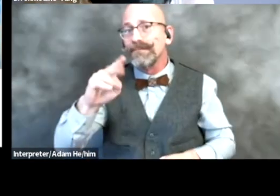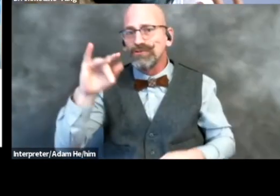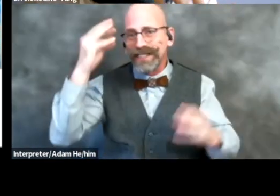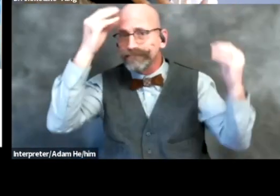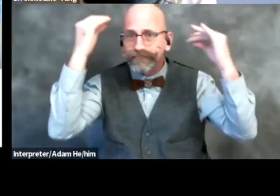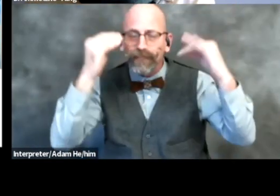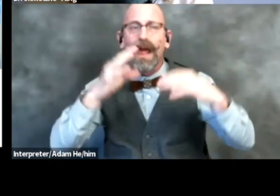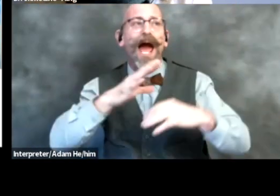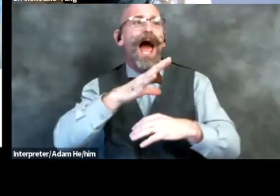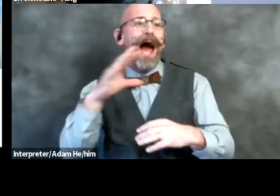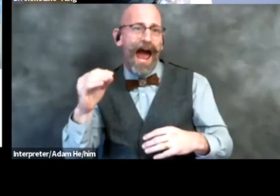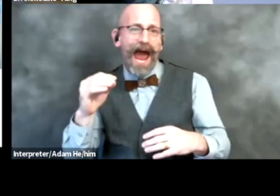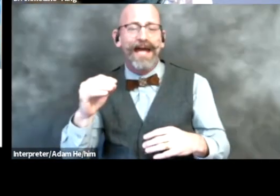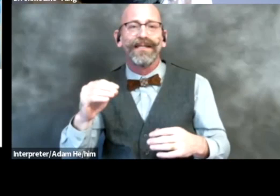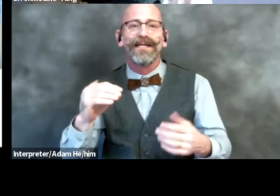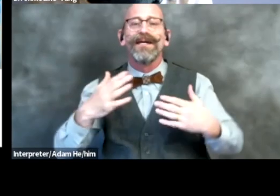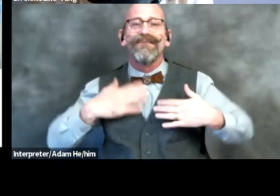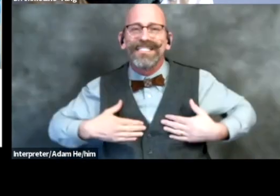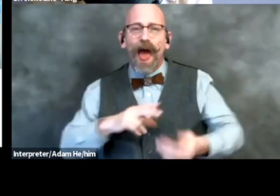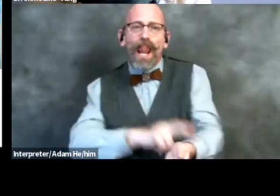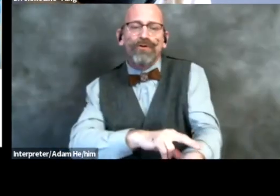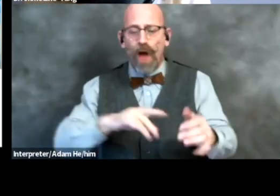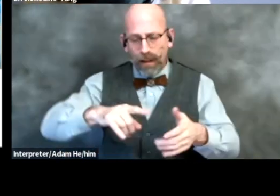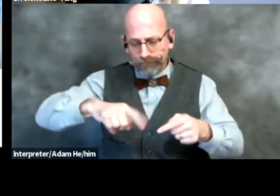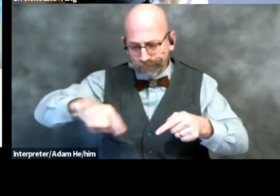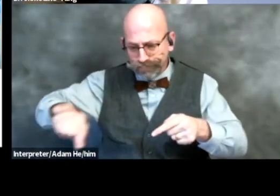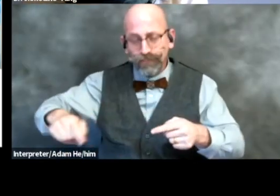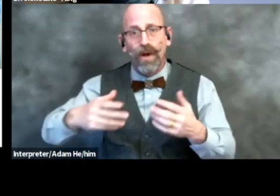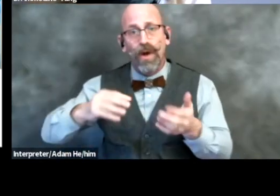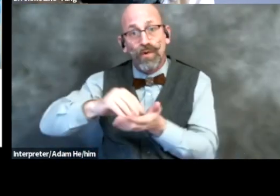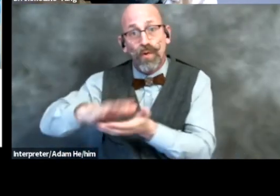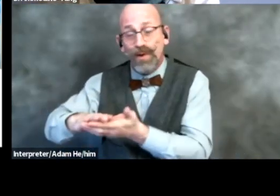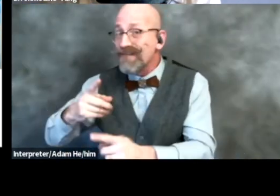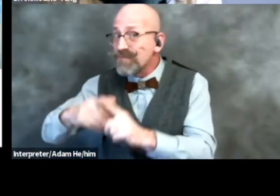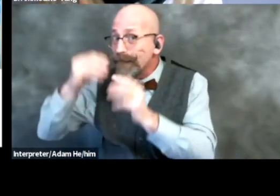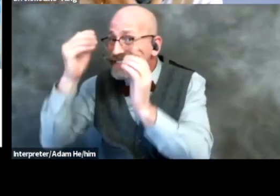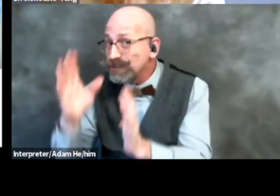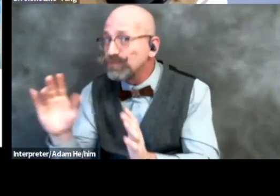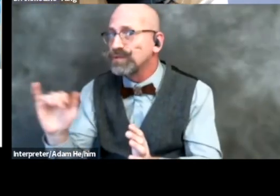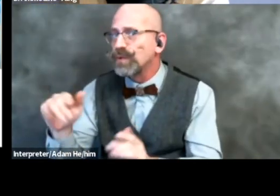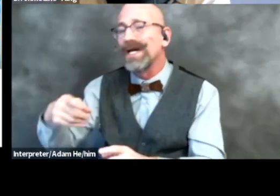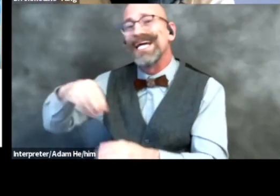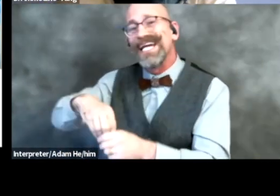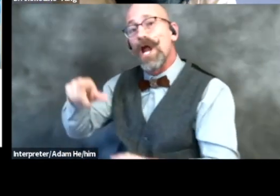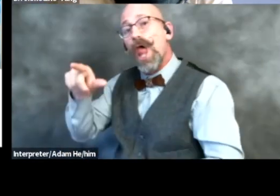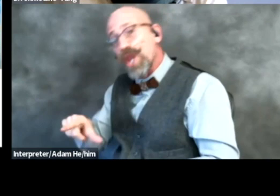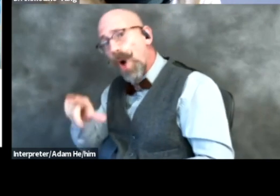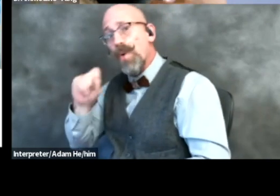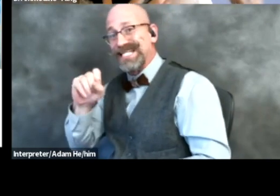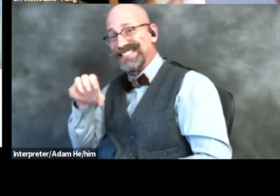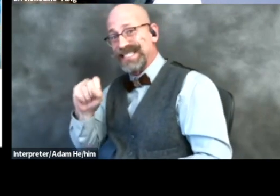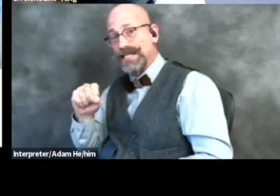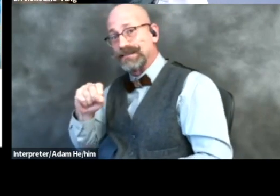psychophysiological recording with the teachers from low SES high school and middle school contexts, with observations in